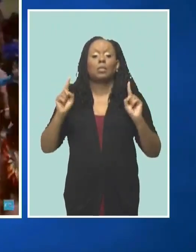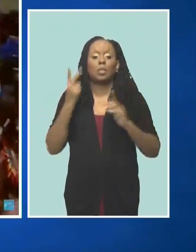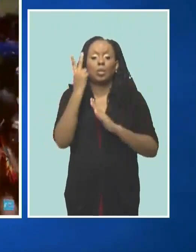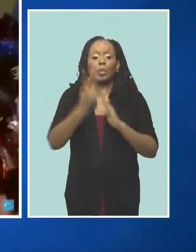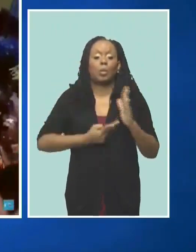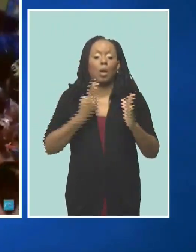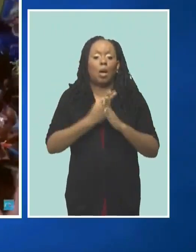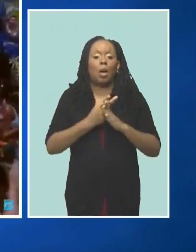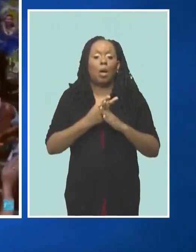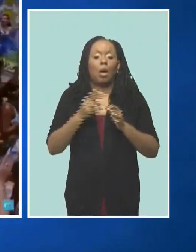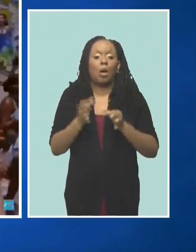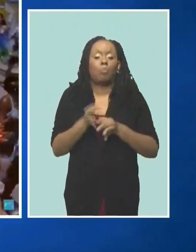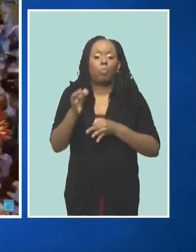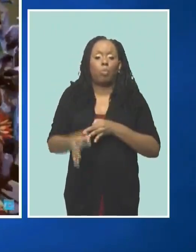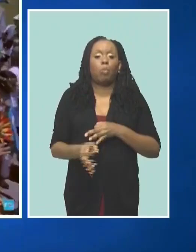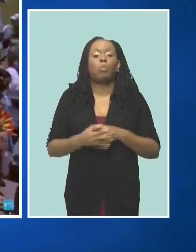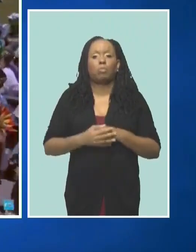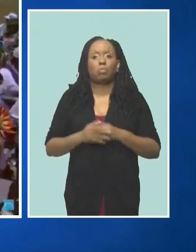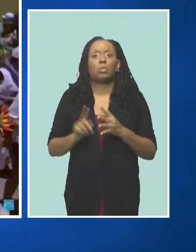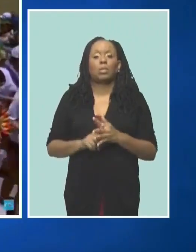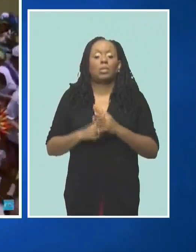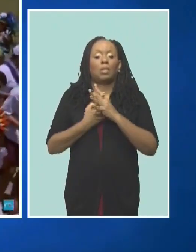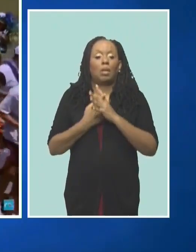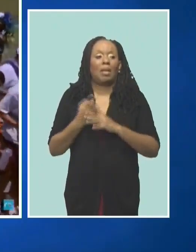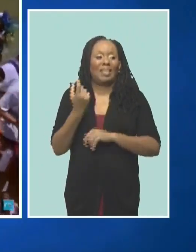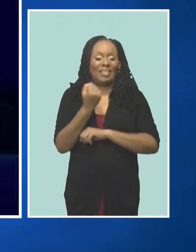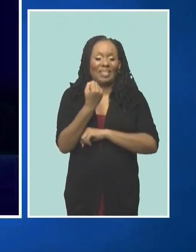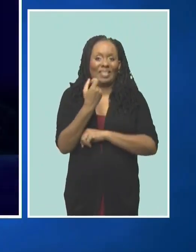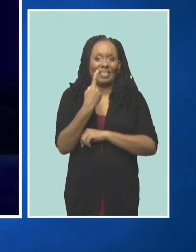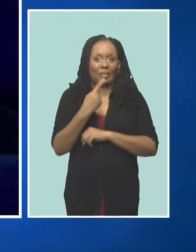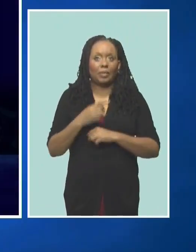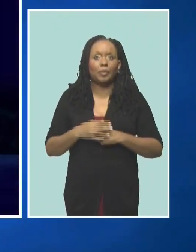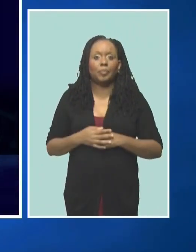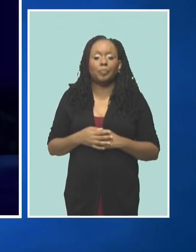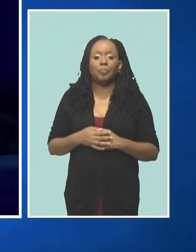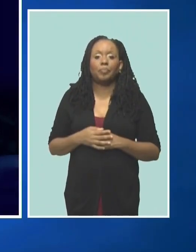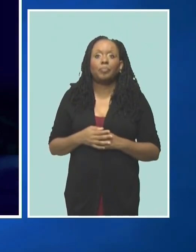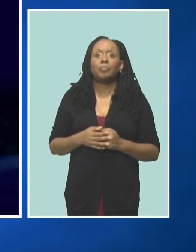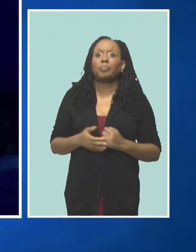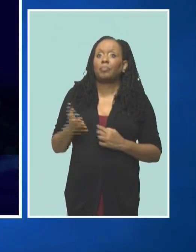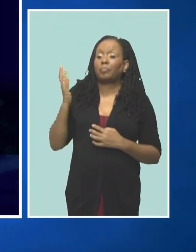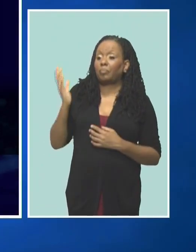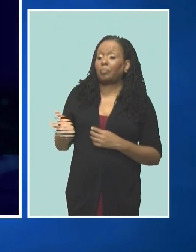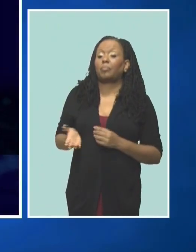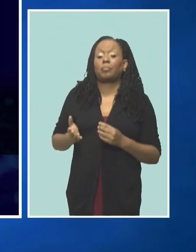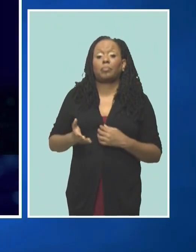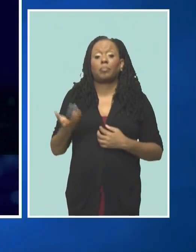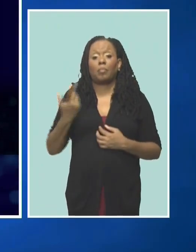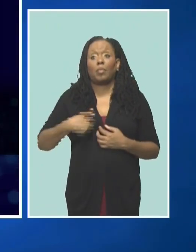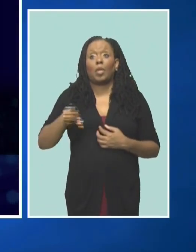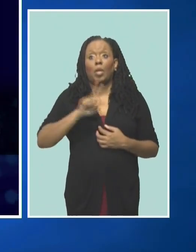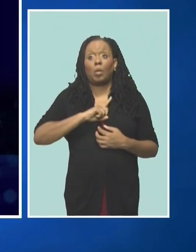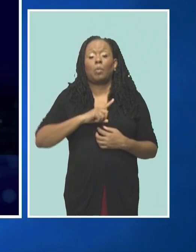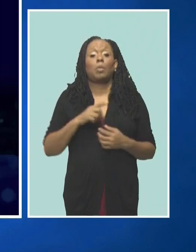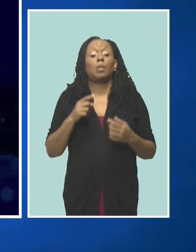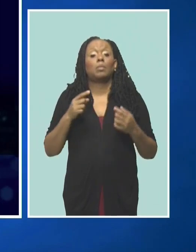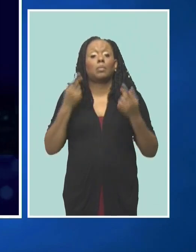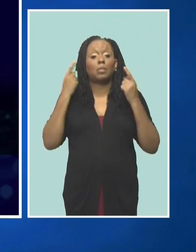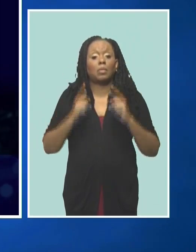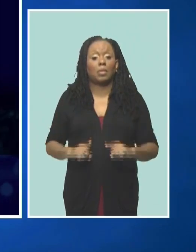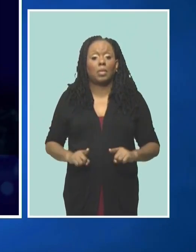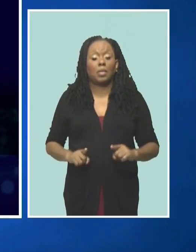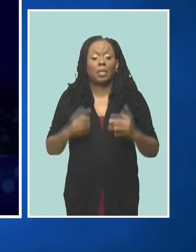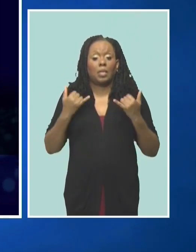delay after consultations with officials and stakeholders. We have reached consensus that the official start of